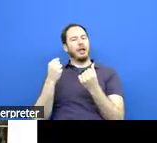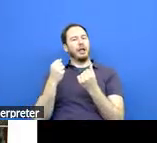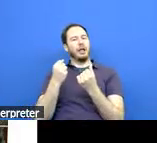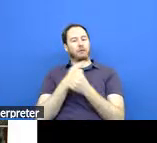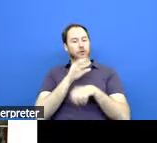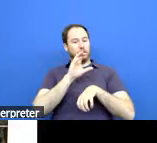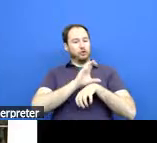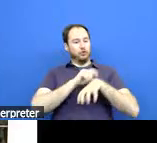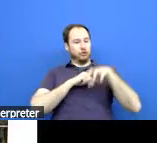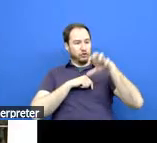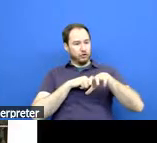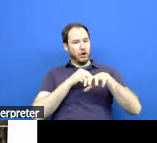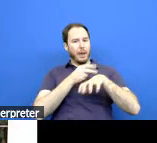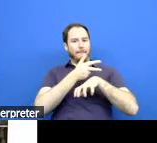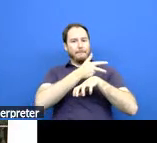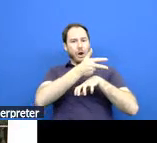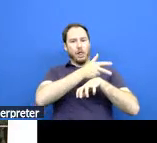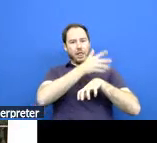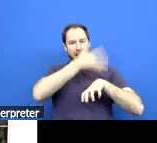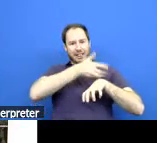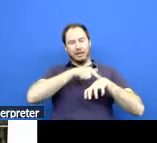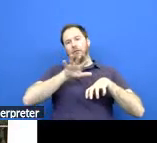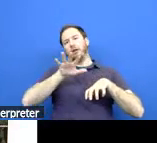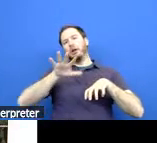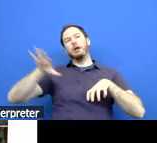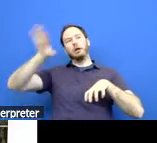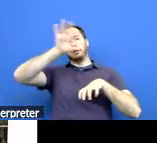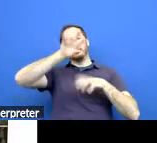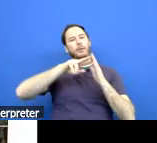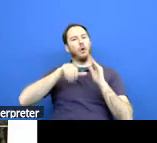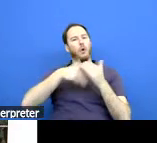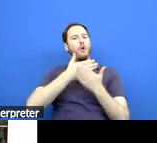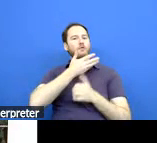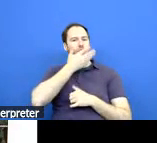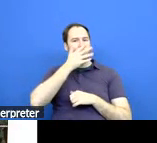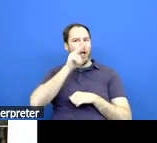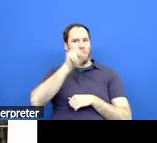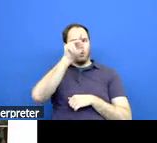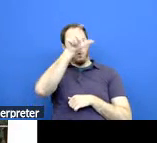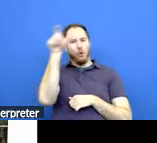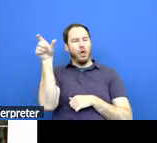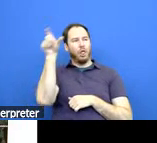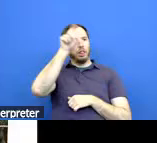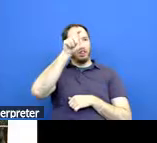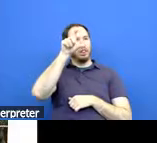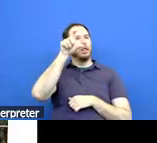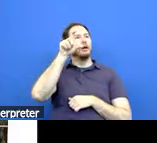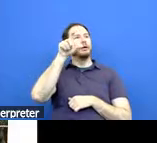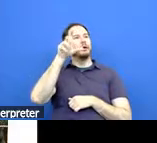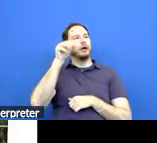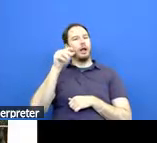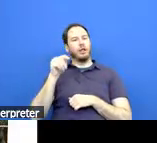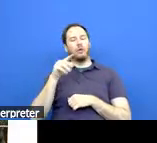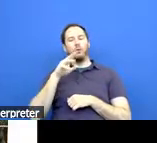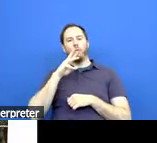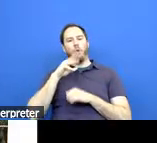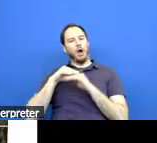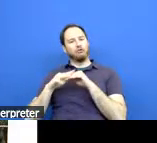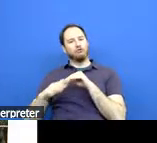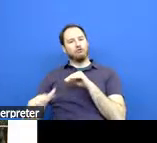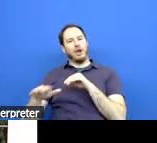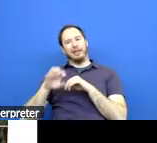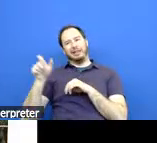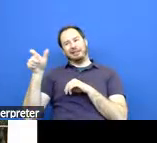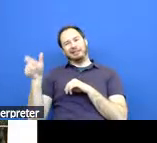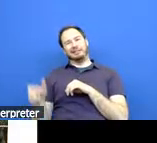of the church and the church parking lot. That includes the grass area to the north and also the drainage area to the east of the